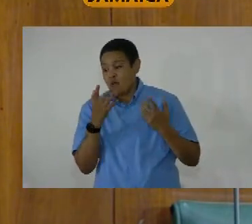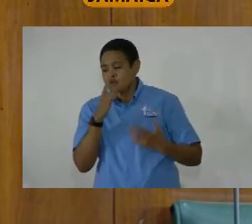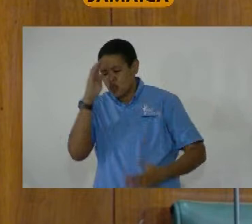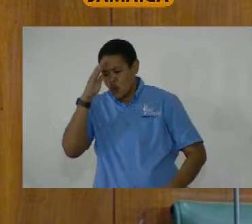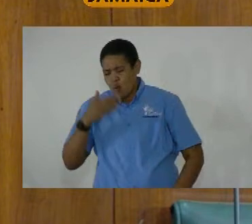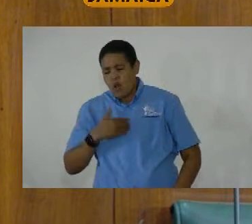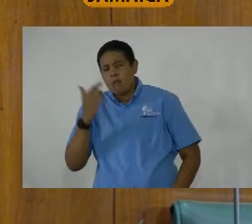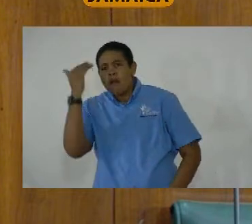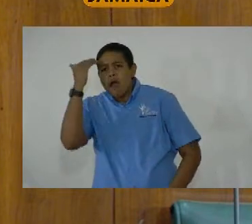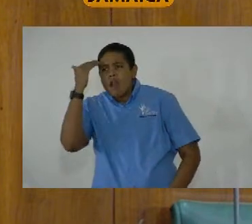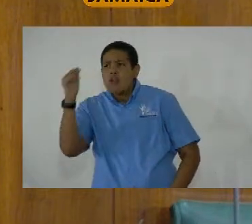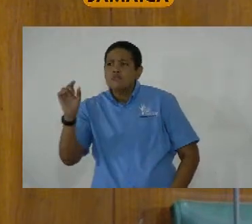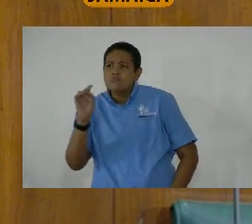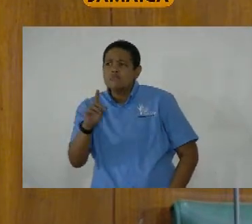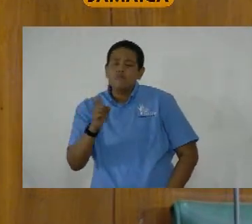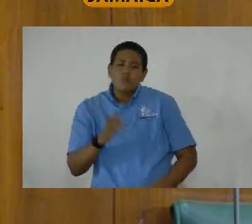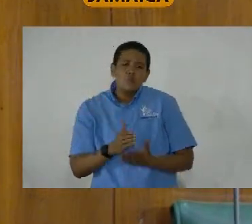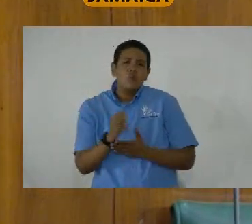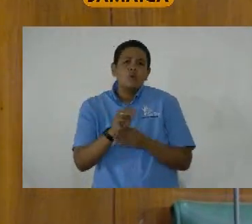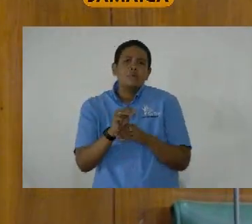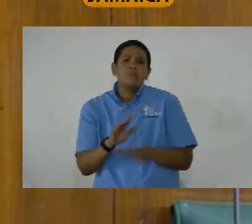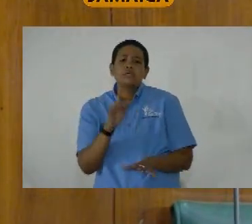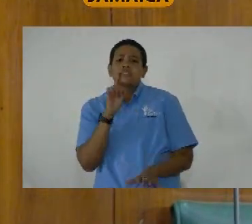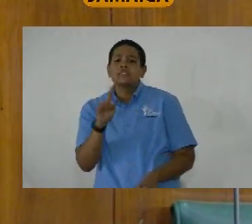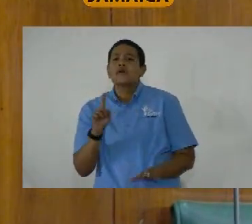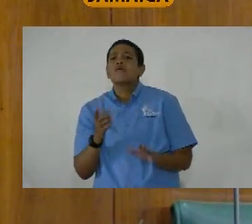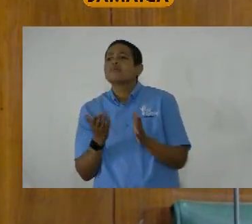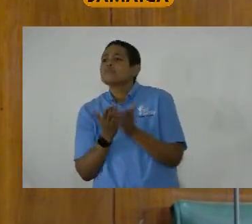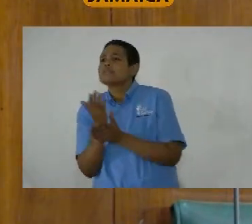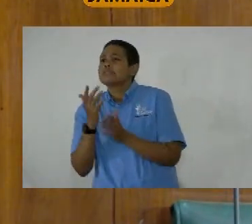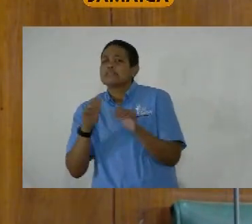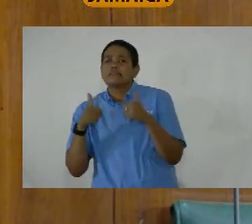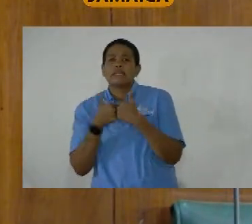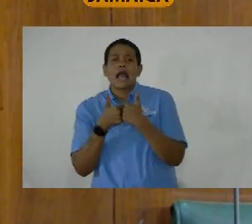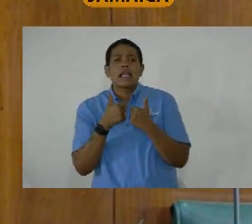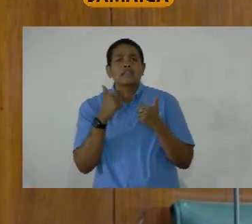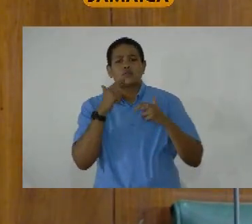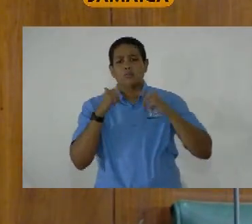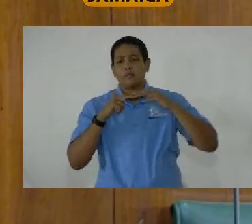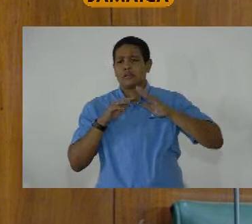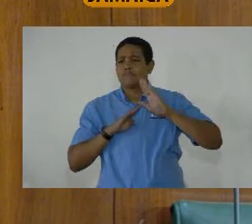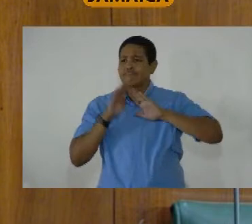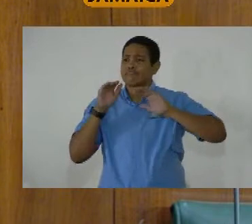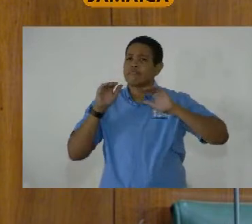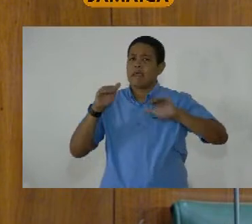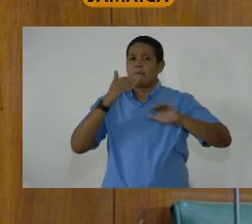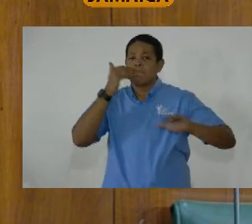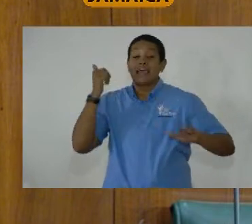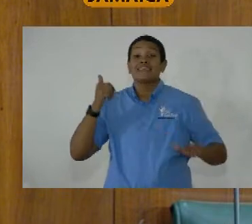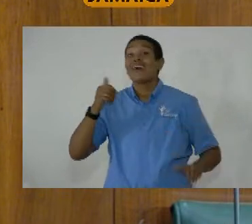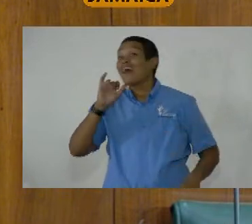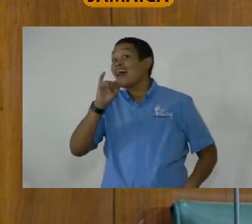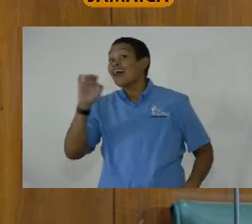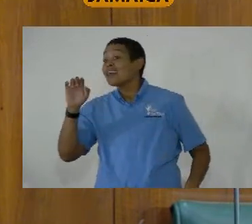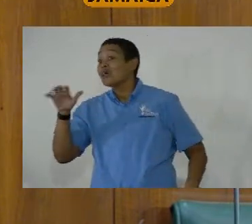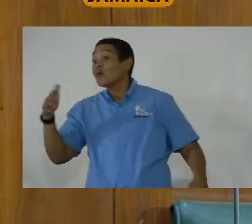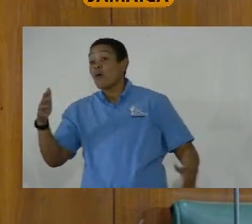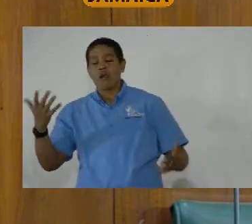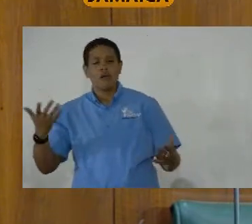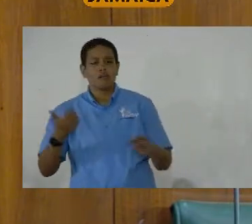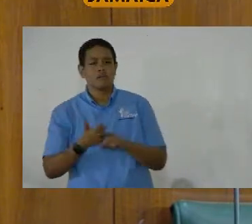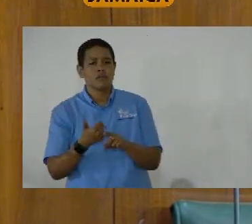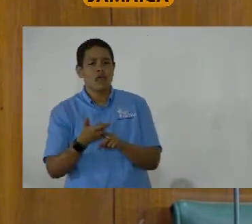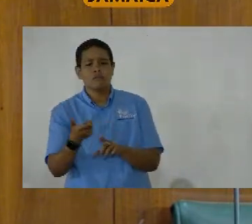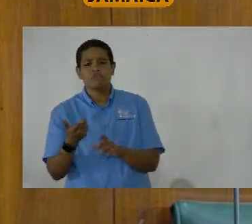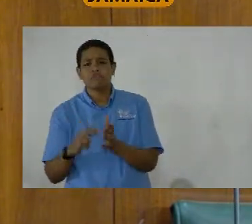the acknowledgement by the Minister of the source of a key challenge to building back better, i.e., the building of a